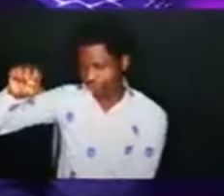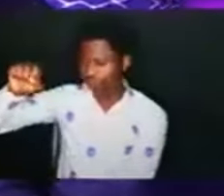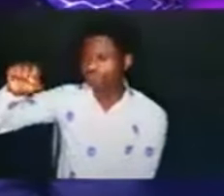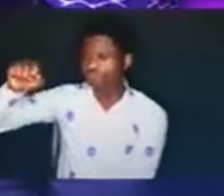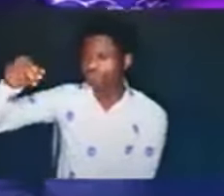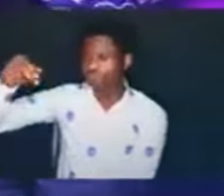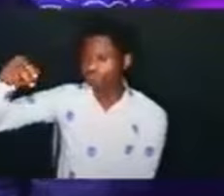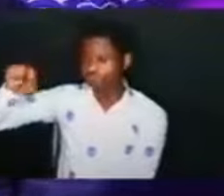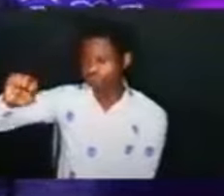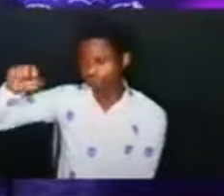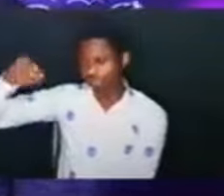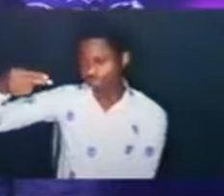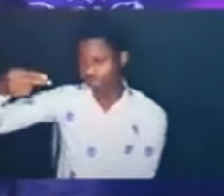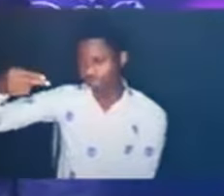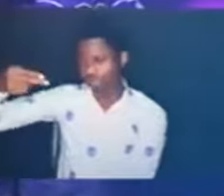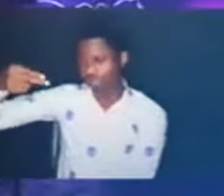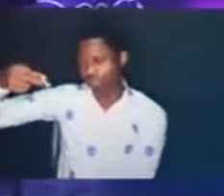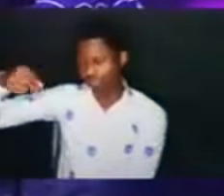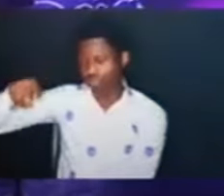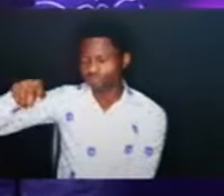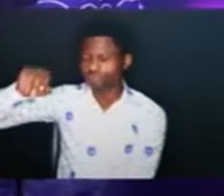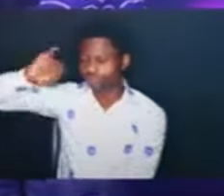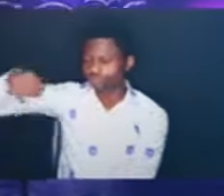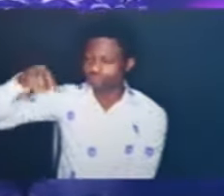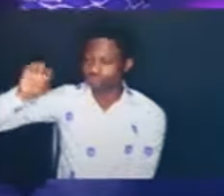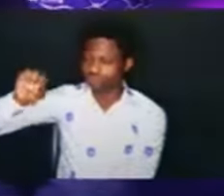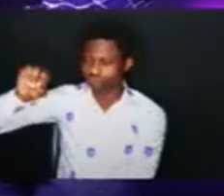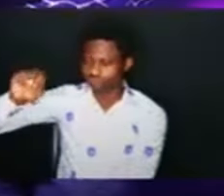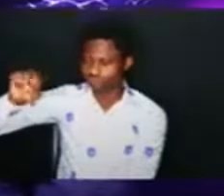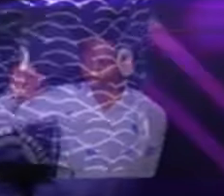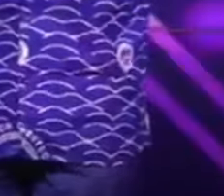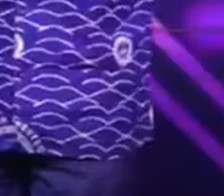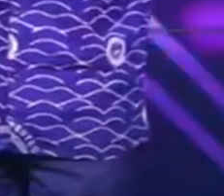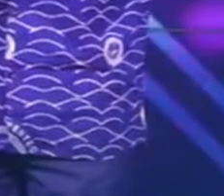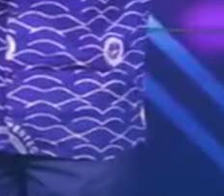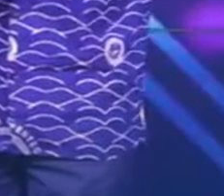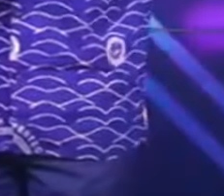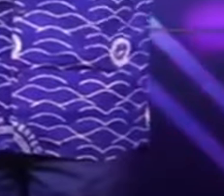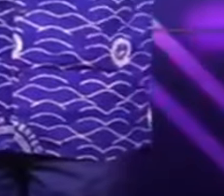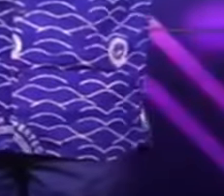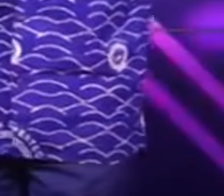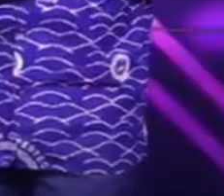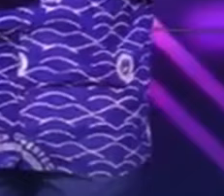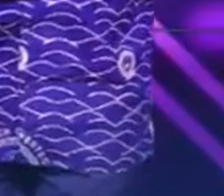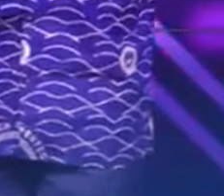Now we'll begin our discussion on him so far as bitterness is concerned.